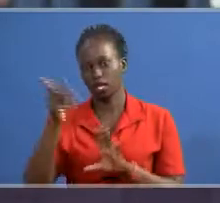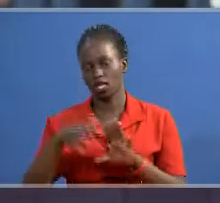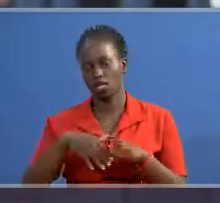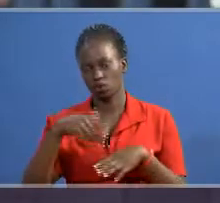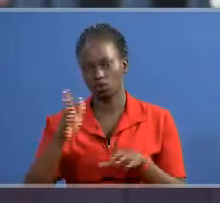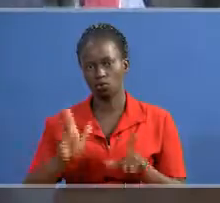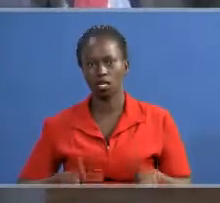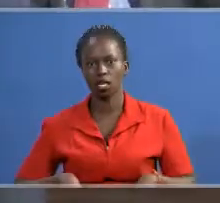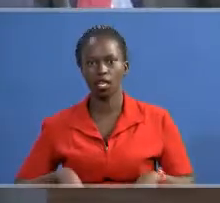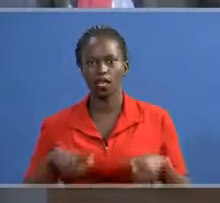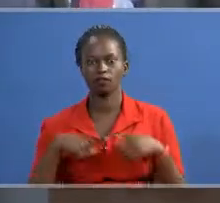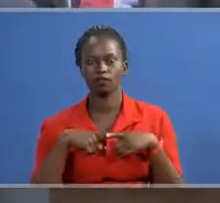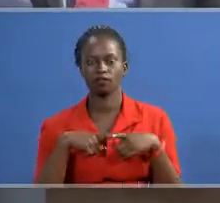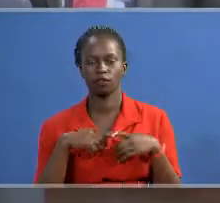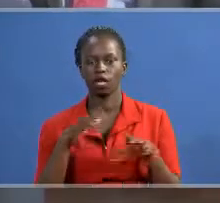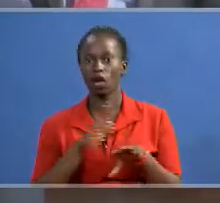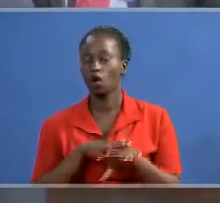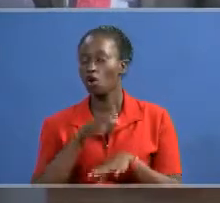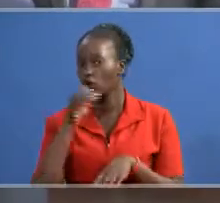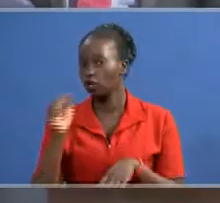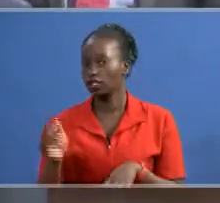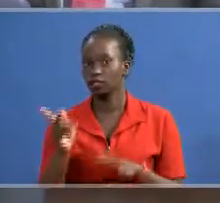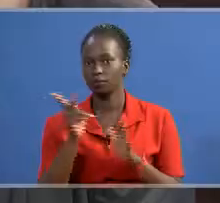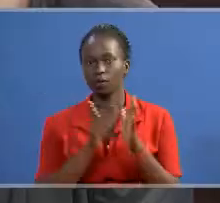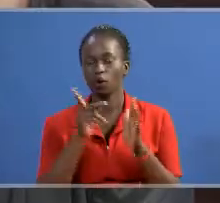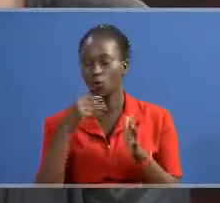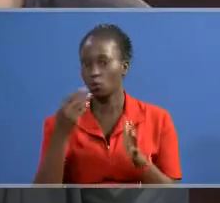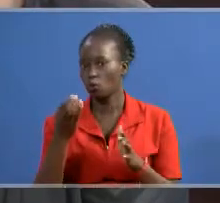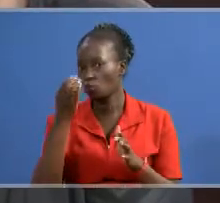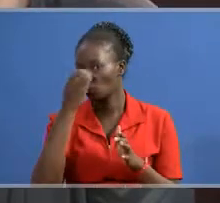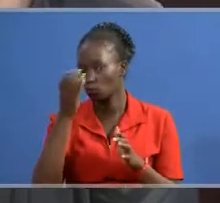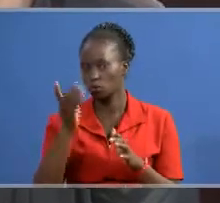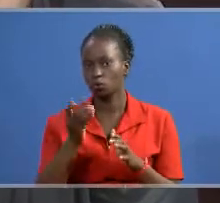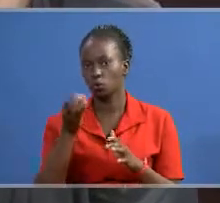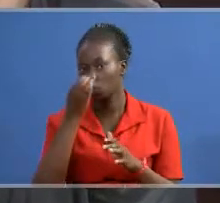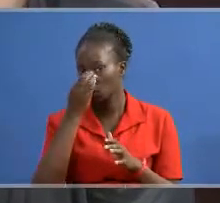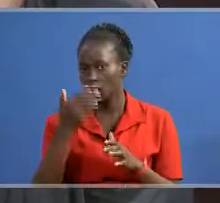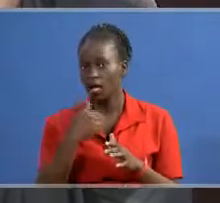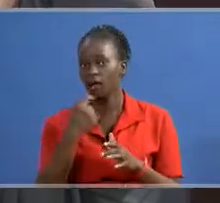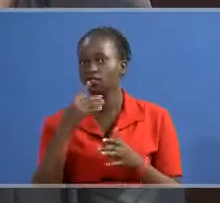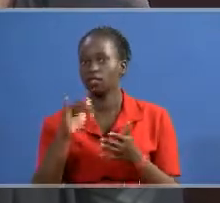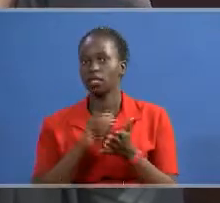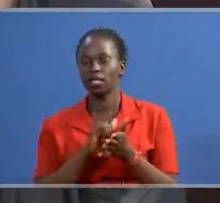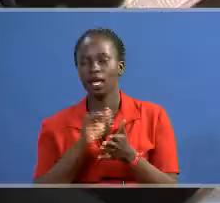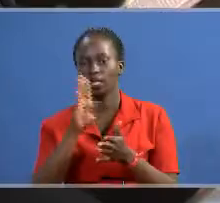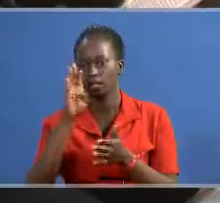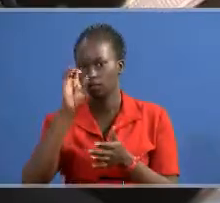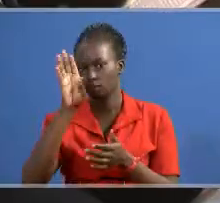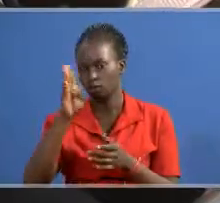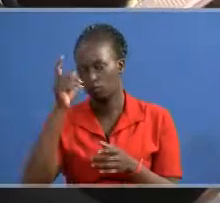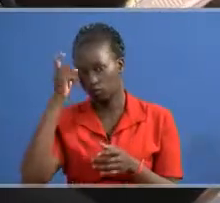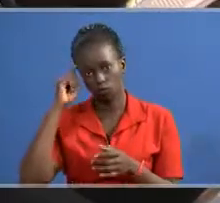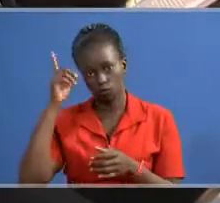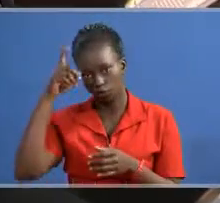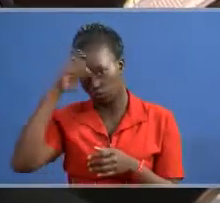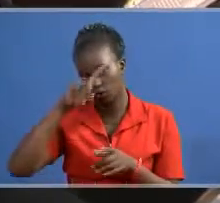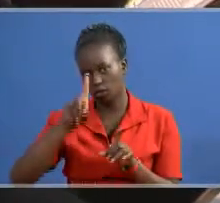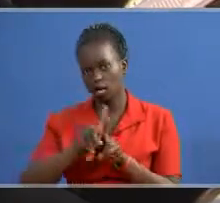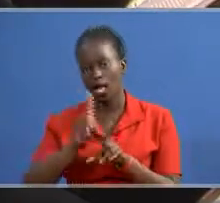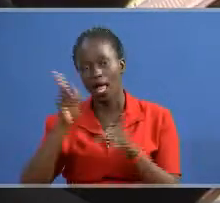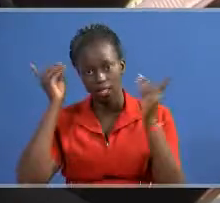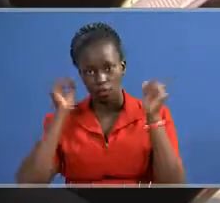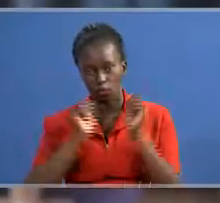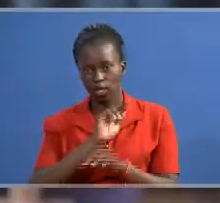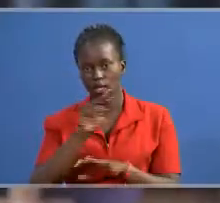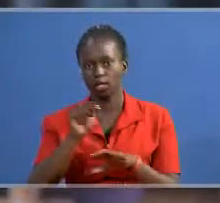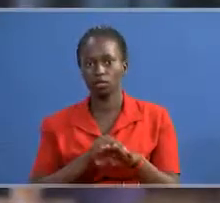lives. On his part, Deputy President William Ruto commended Bob for his wisdom in dealing with national